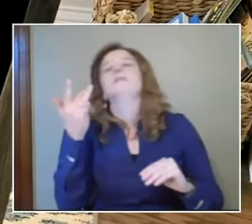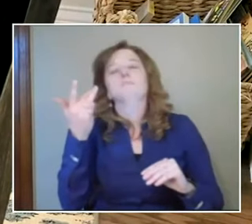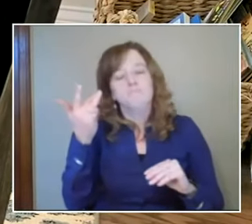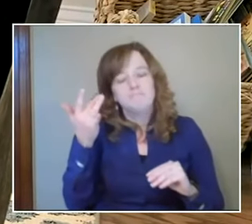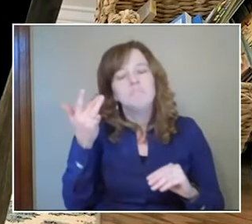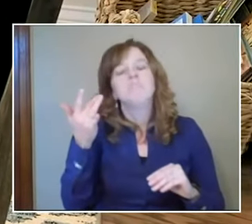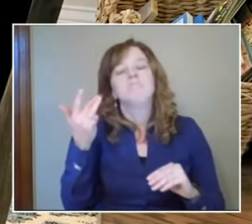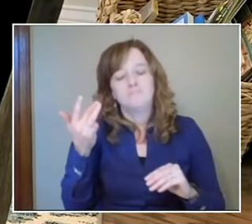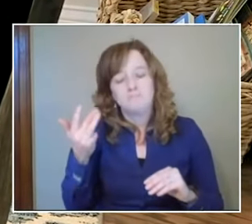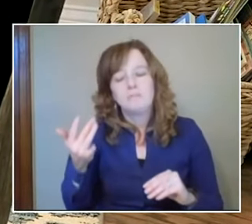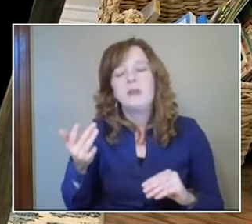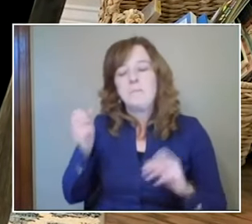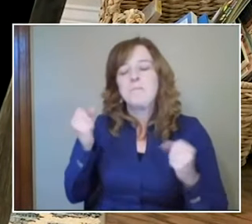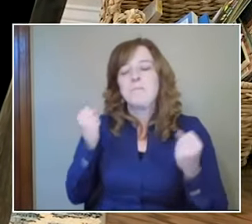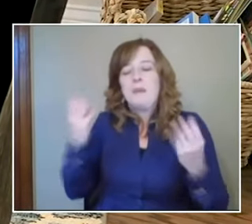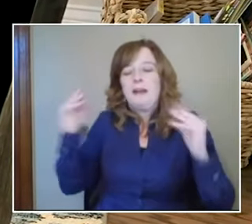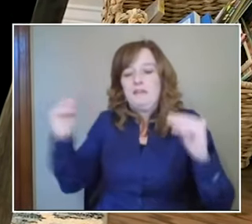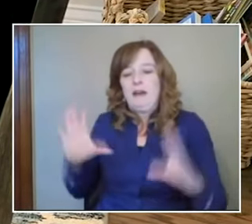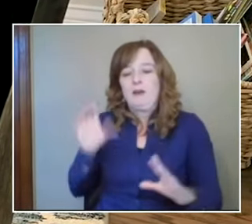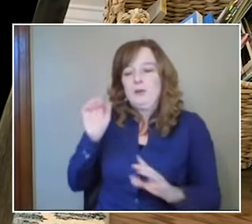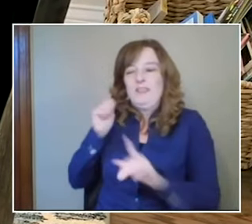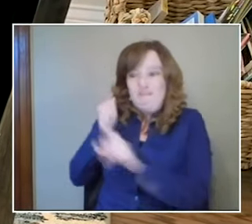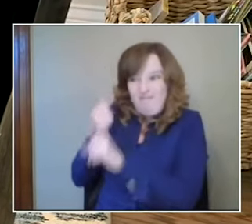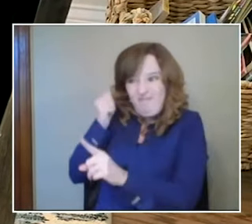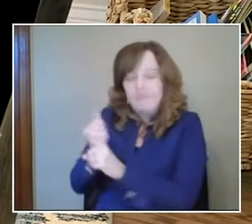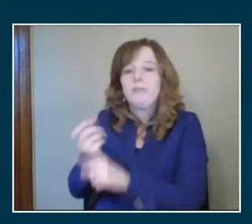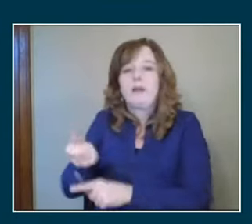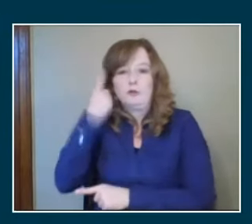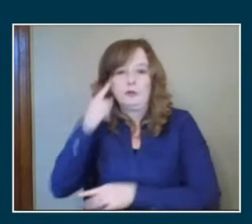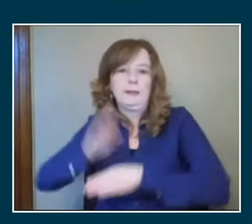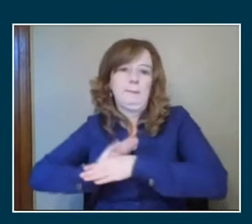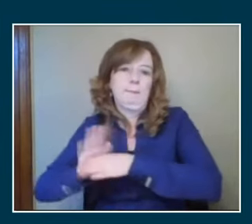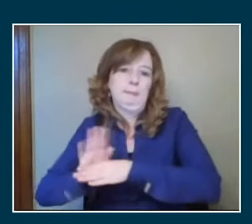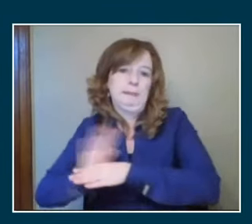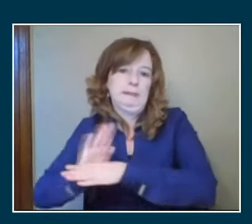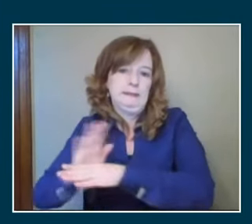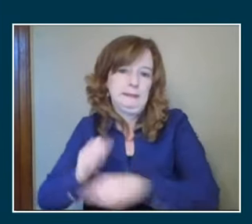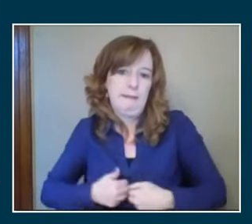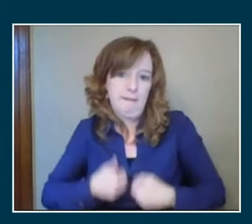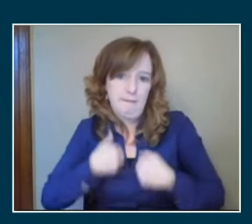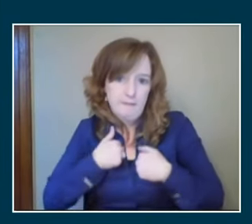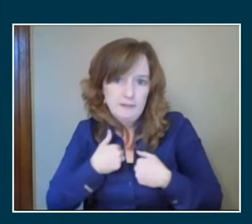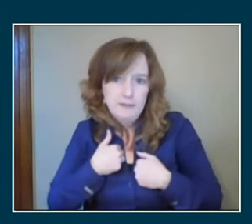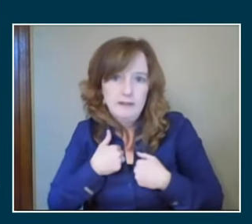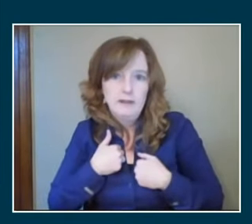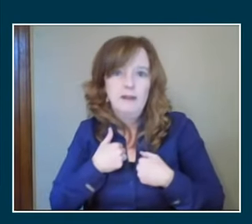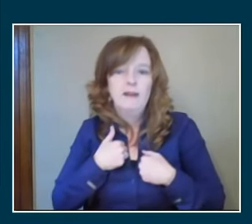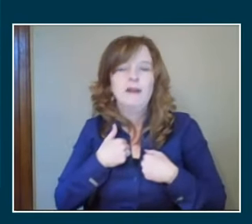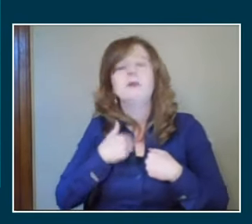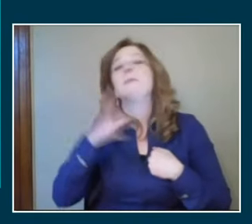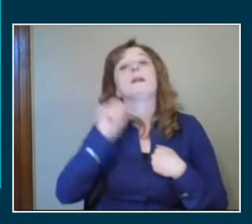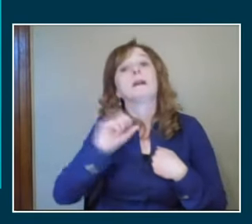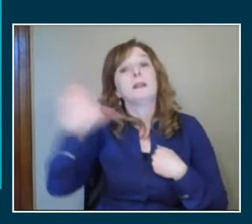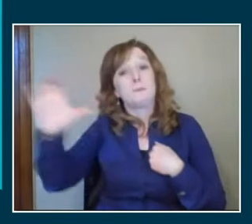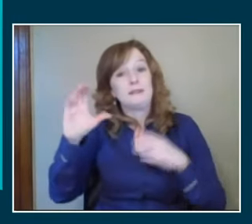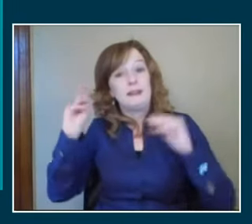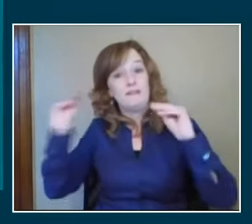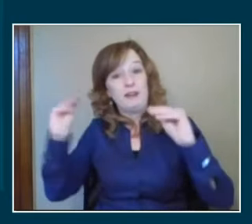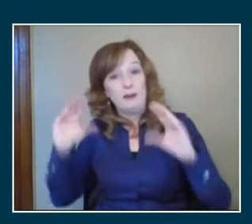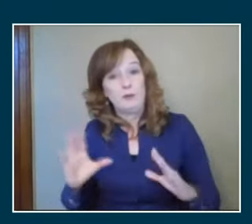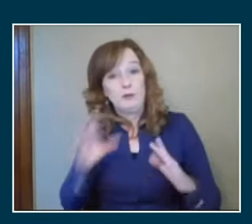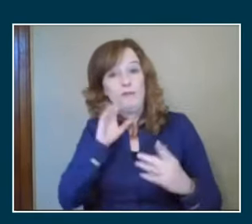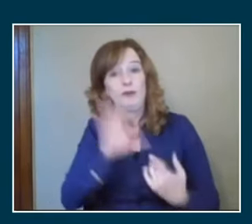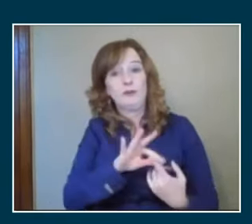busy lives. But what makes Columbus State faculty special is their shared passion